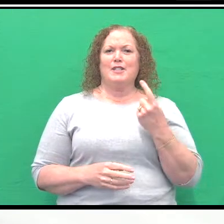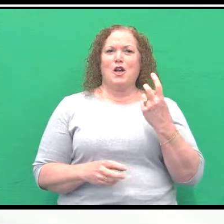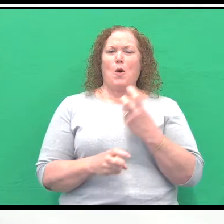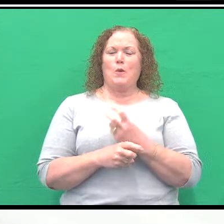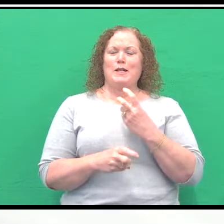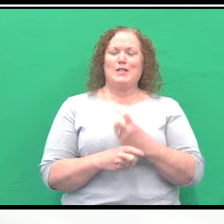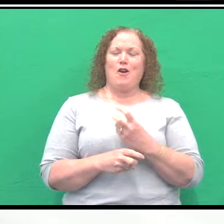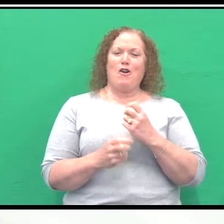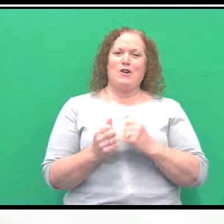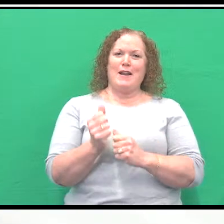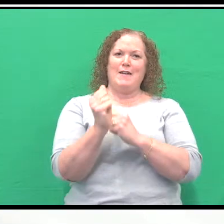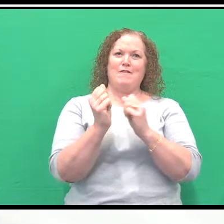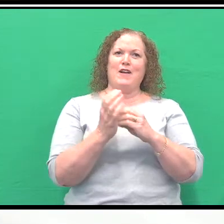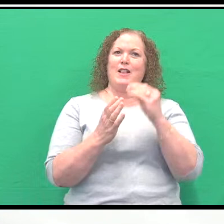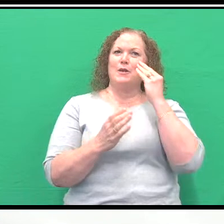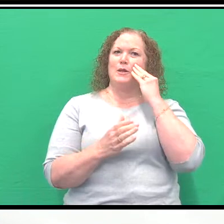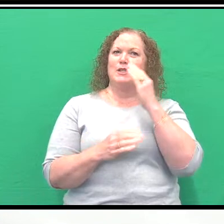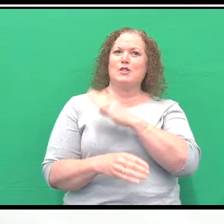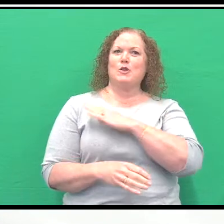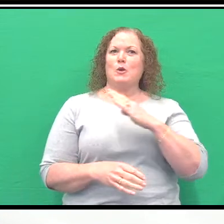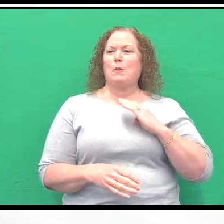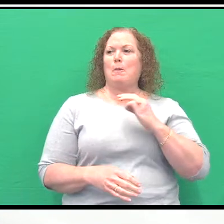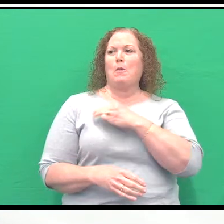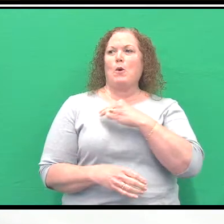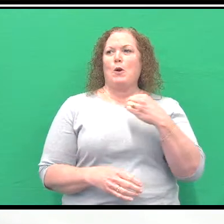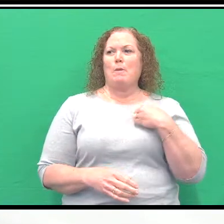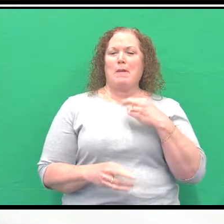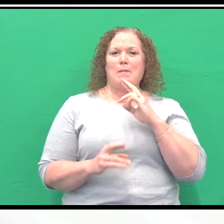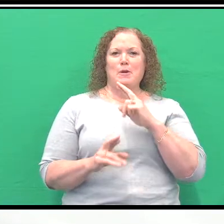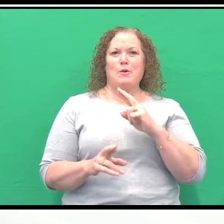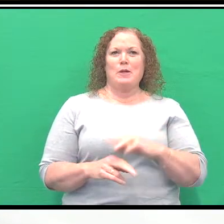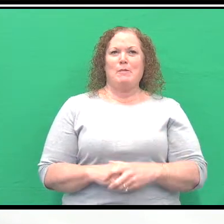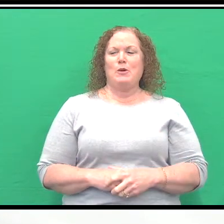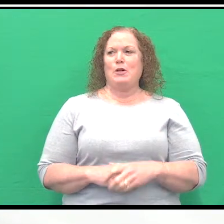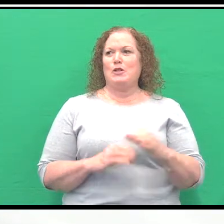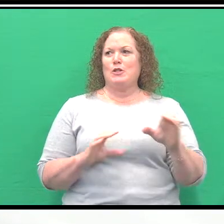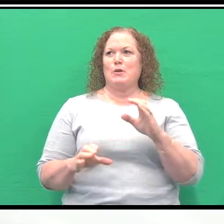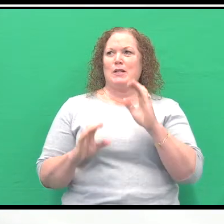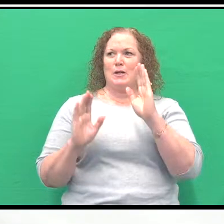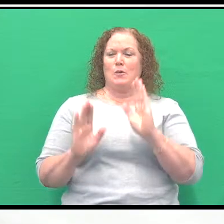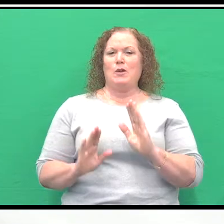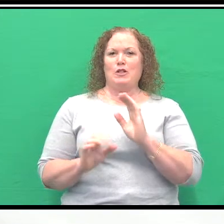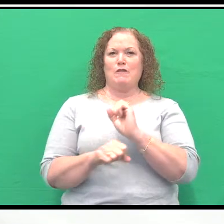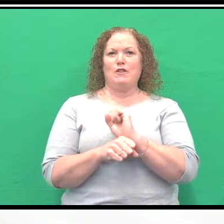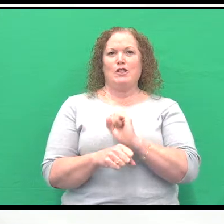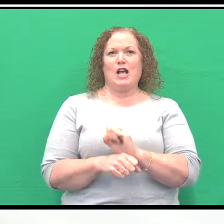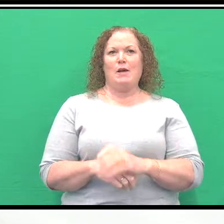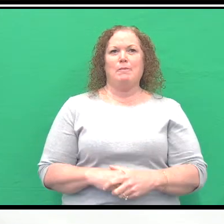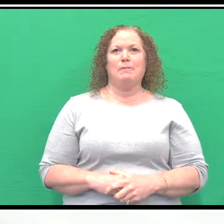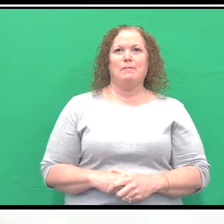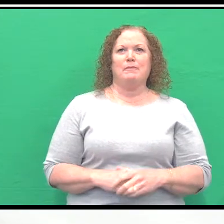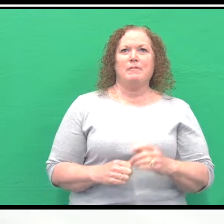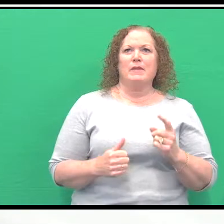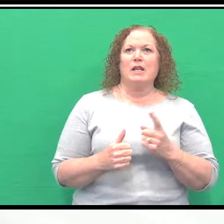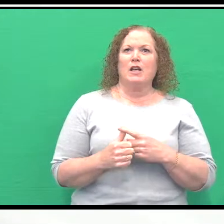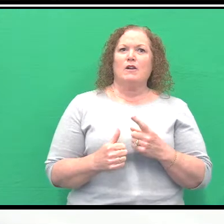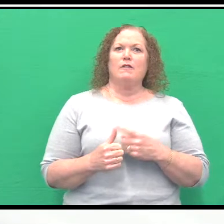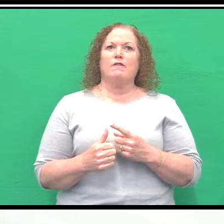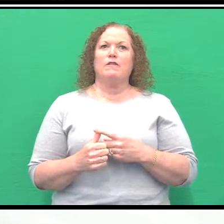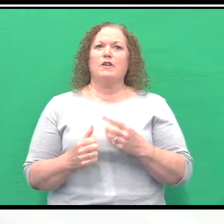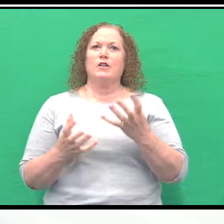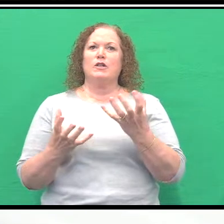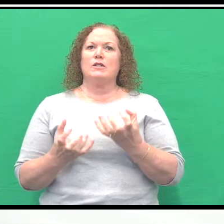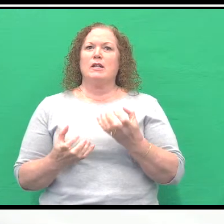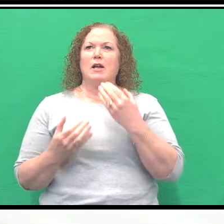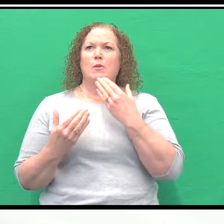reports, I will add. They always do a great job. All right. First off, I'd like to thank Dr. Kulian